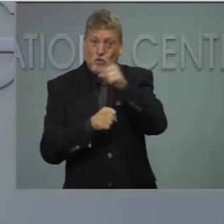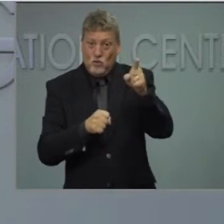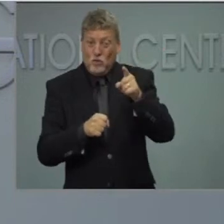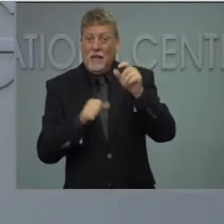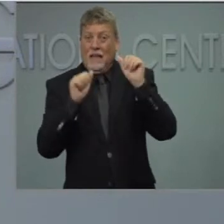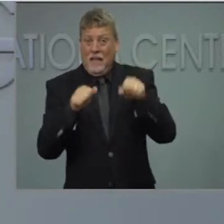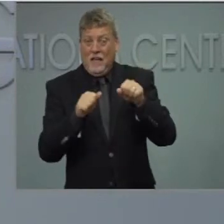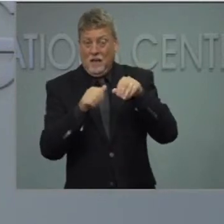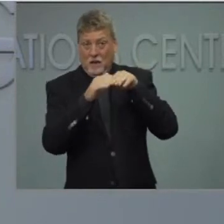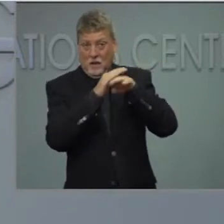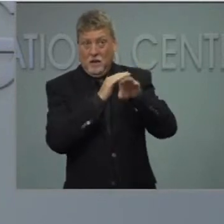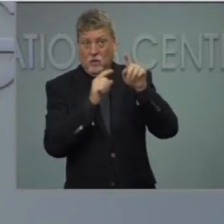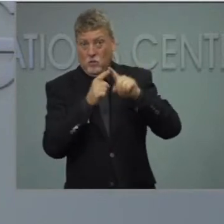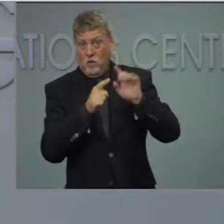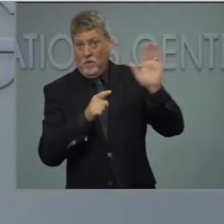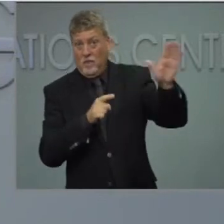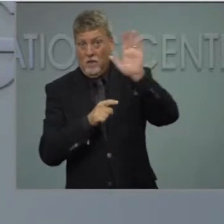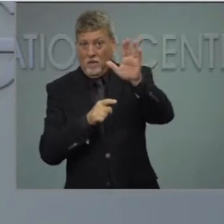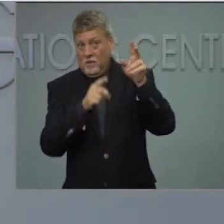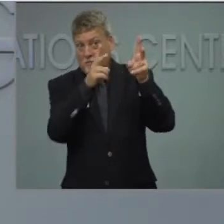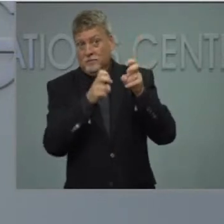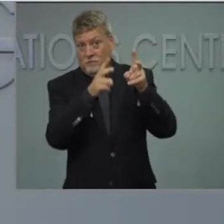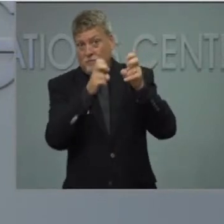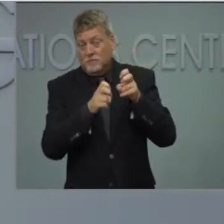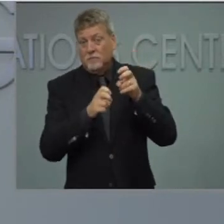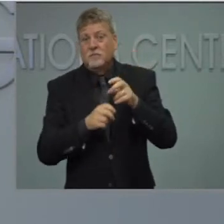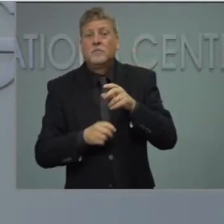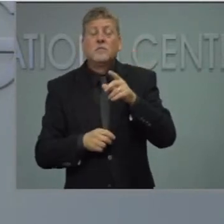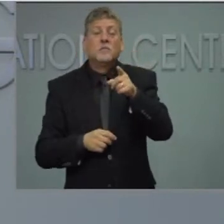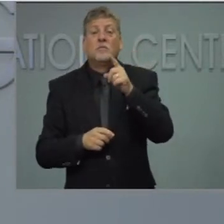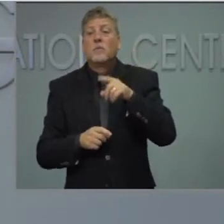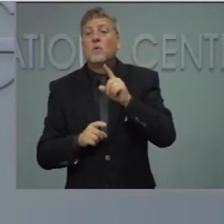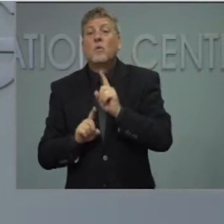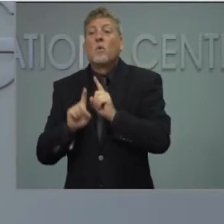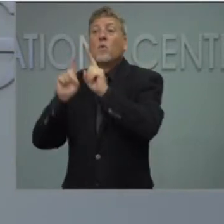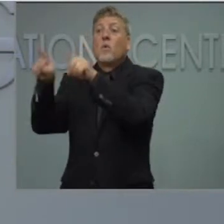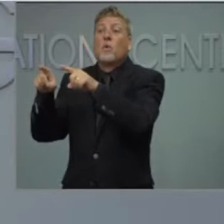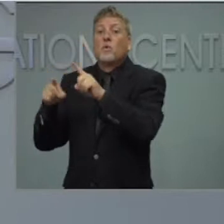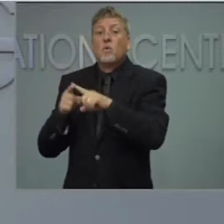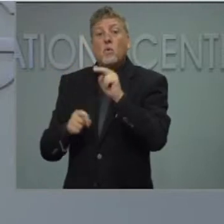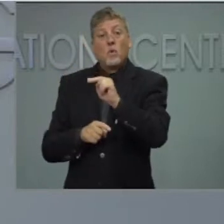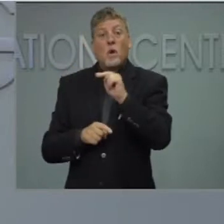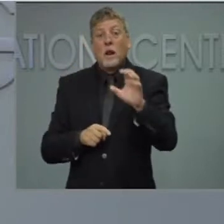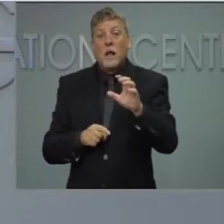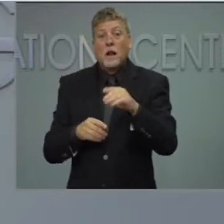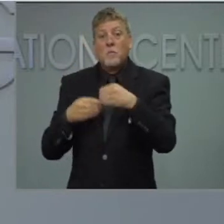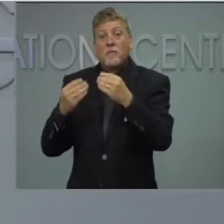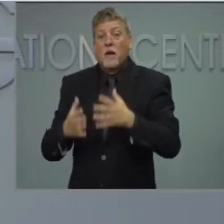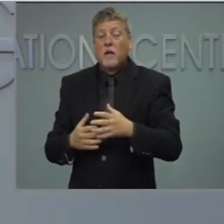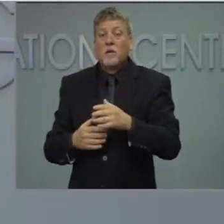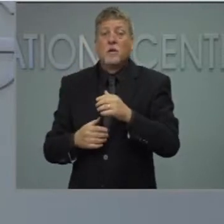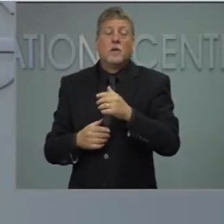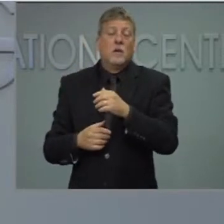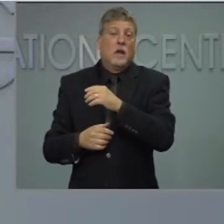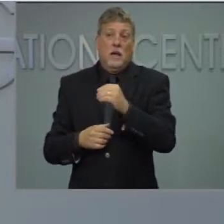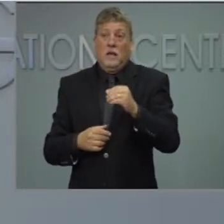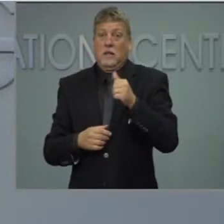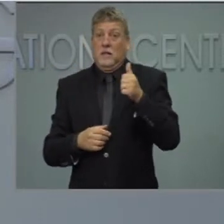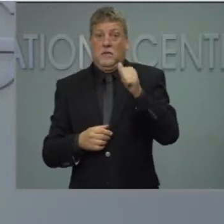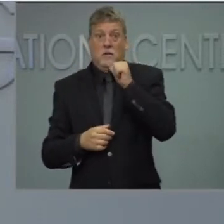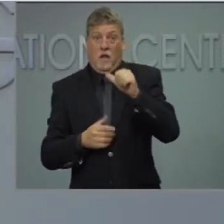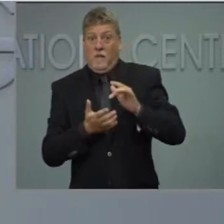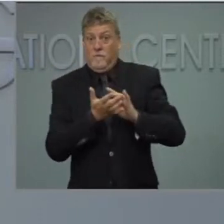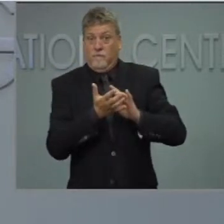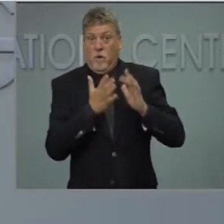are able to access their own record. So if you got it with a provider in North Carolina that's not a pharmacy, you can access it through the